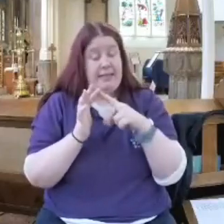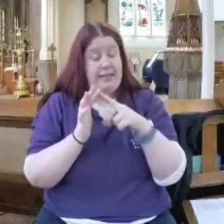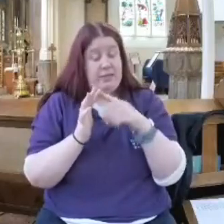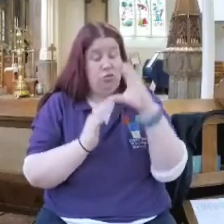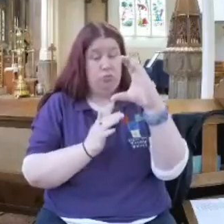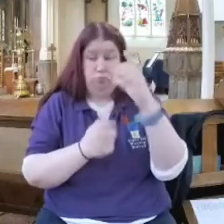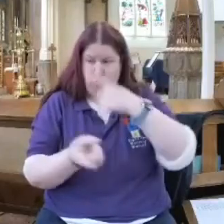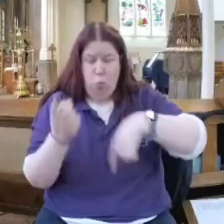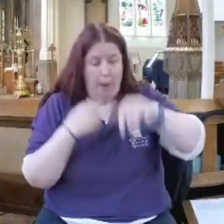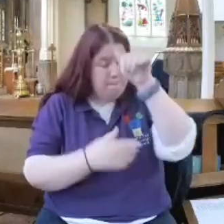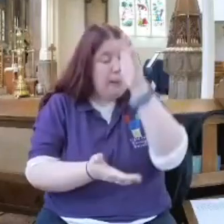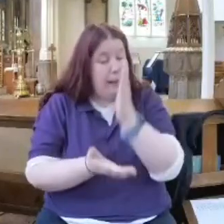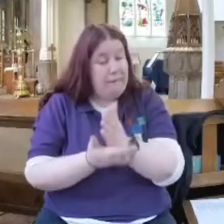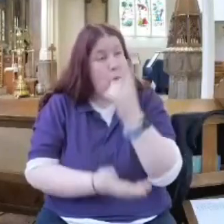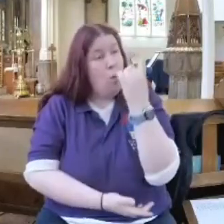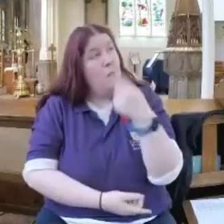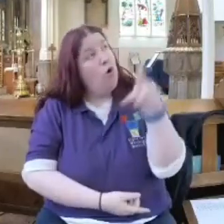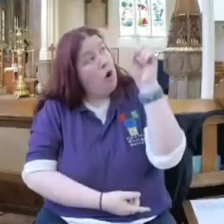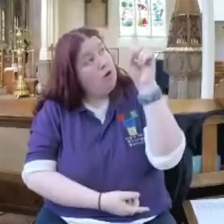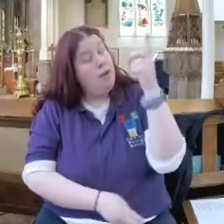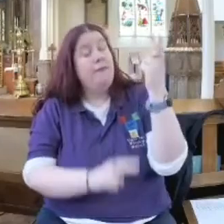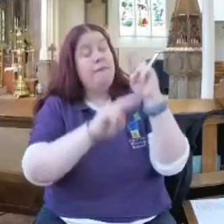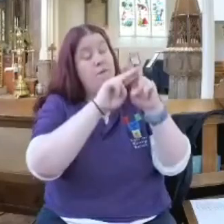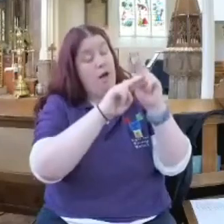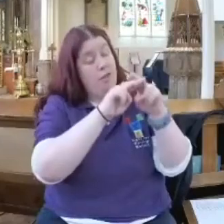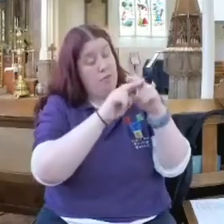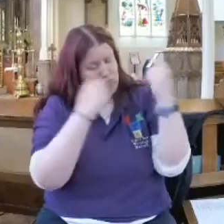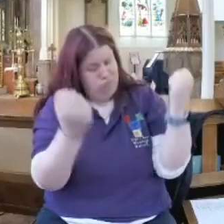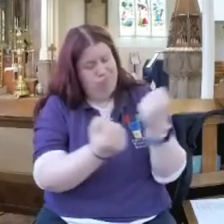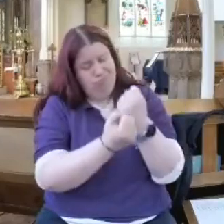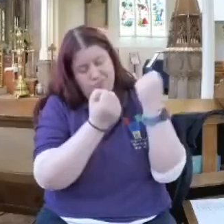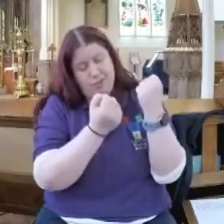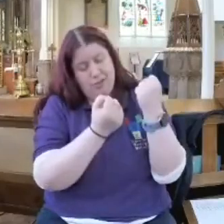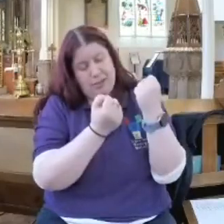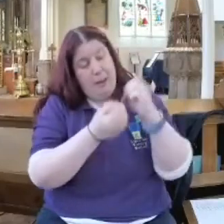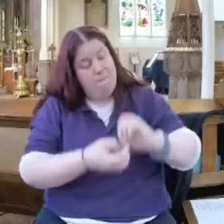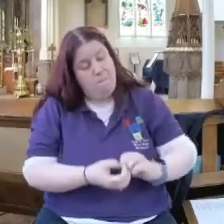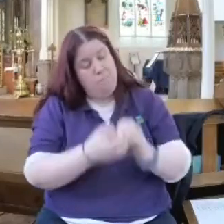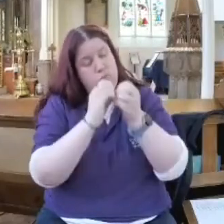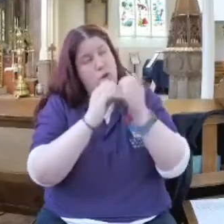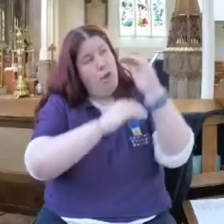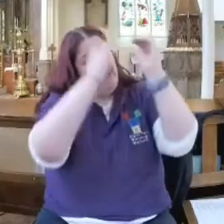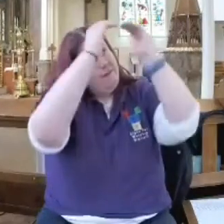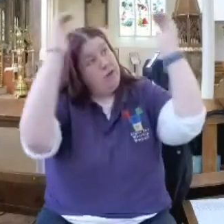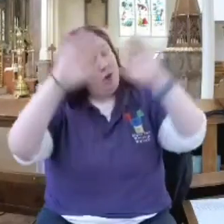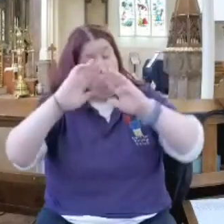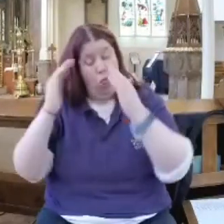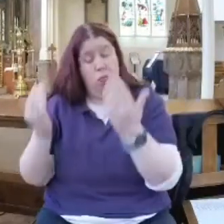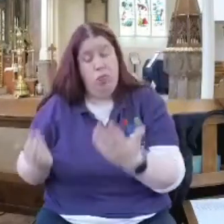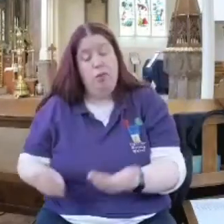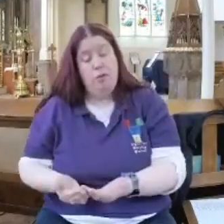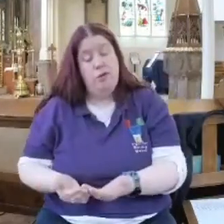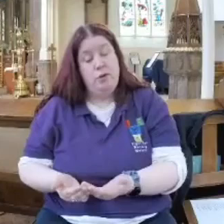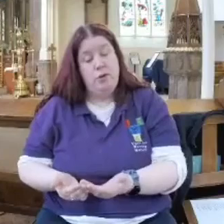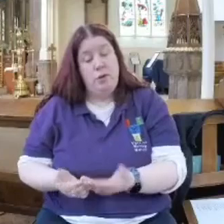We believe in one God, the Father, the Almighty, maker of heaven and earth,